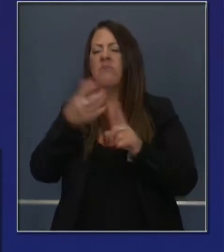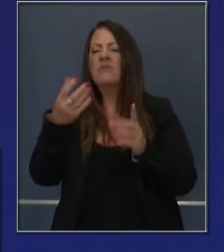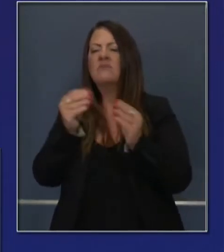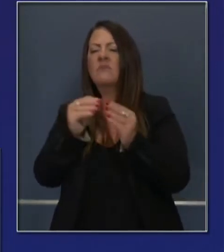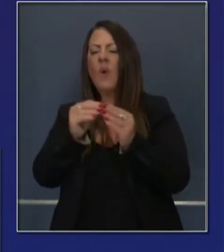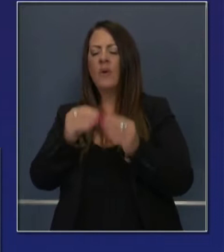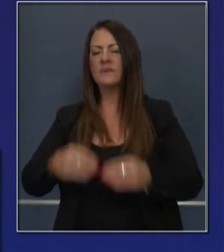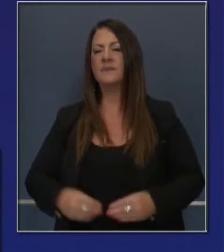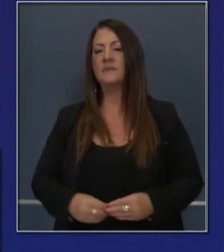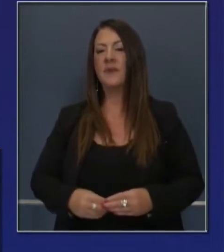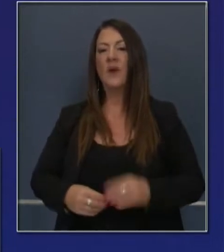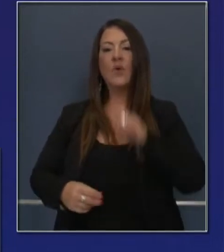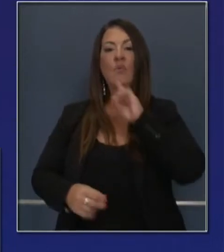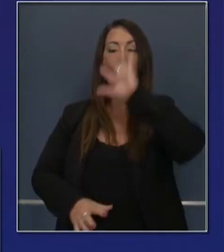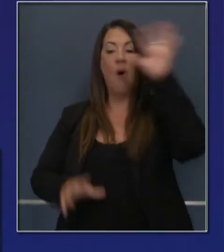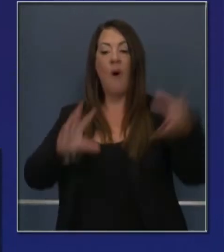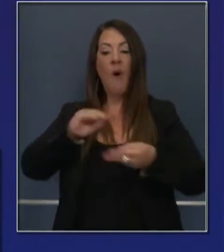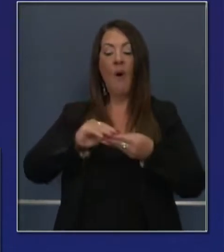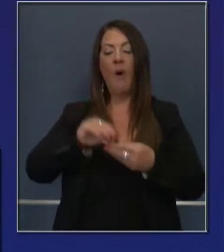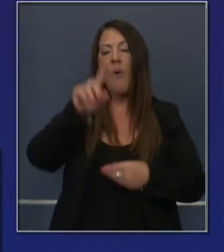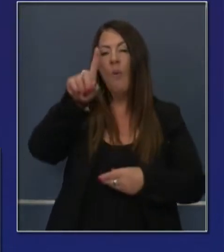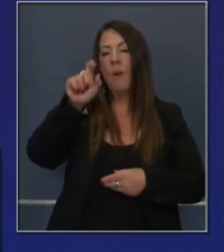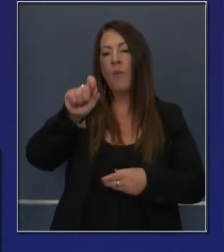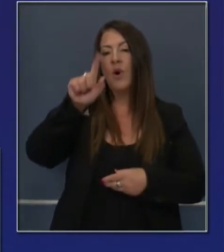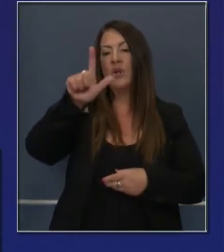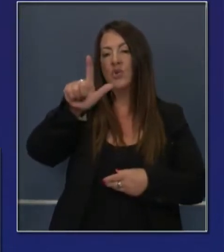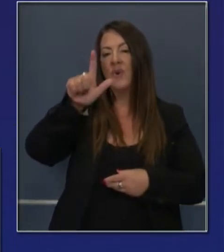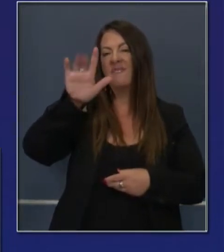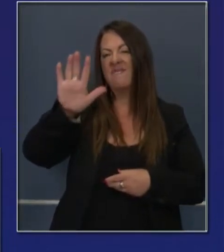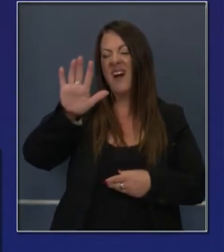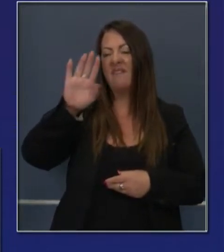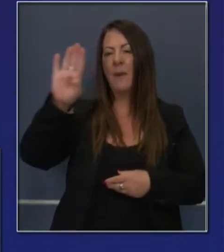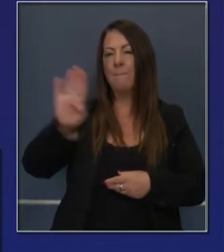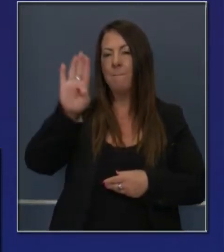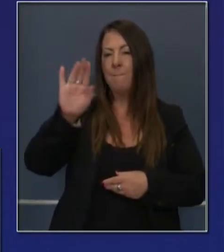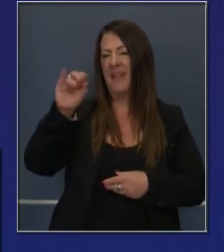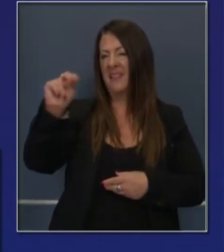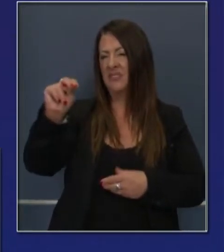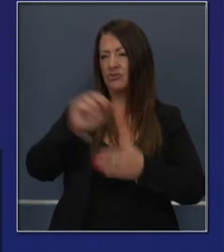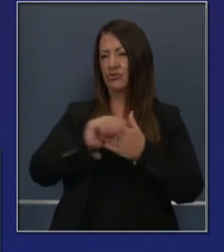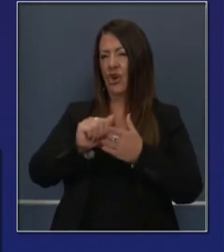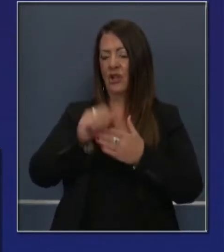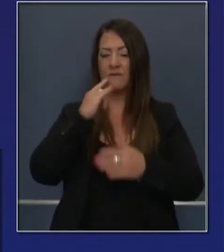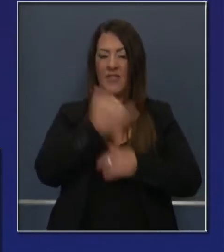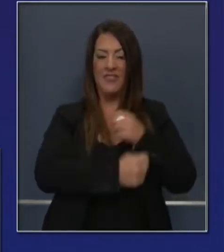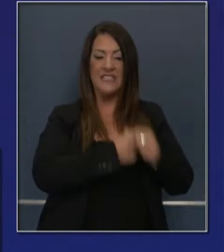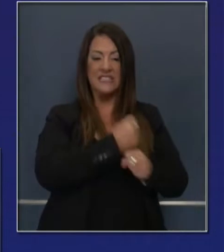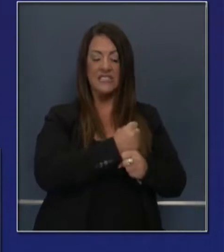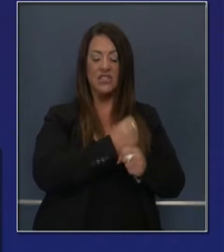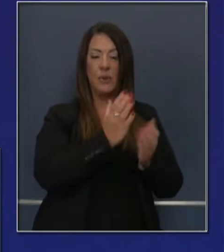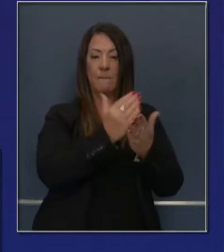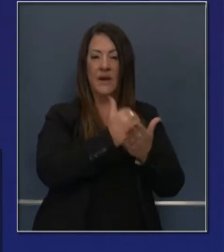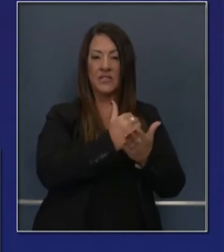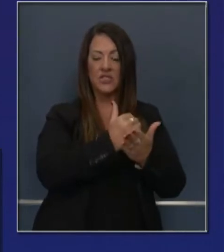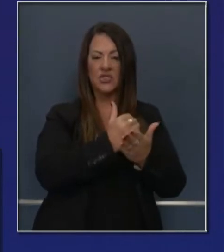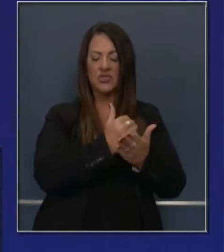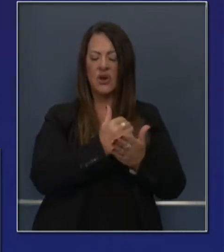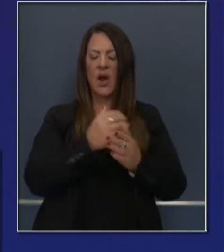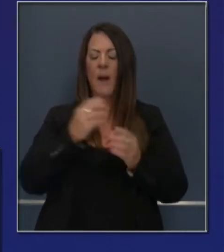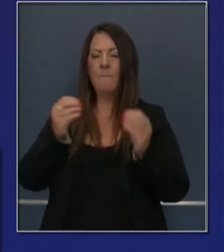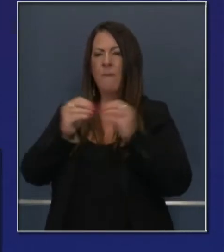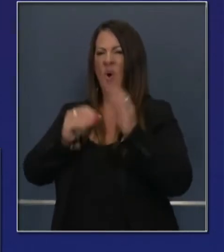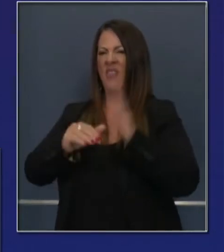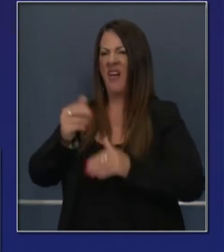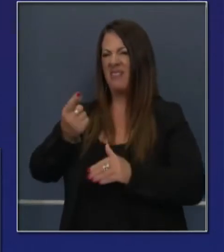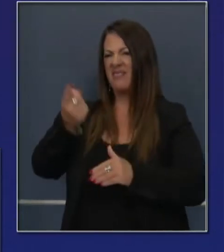all total, $1.25 billion was put into this year's budget, more than last year, despite